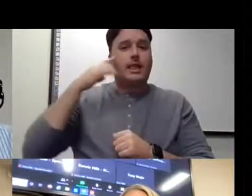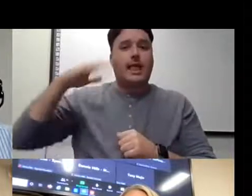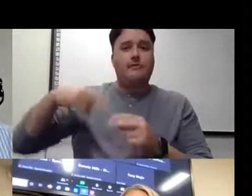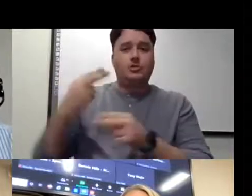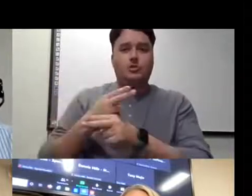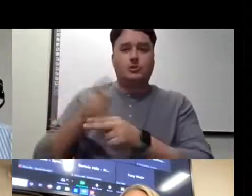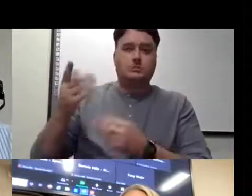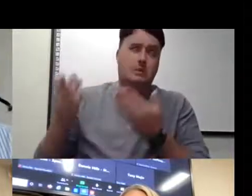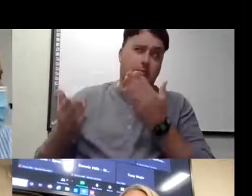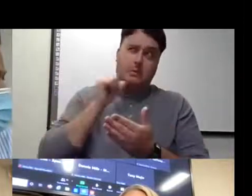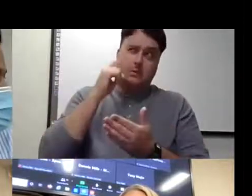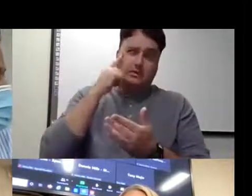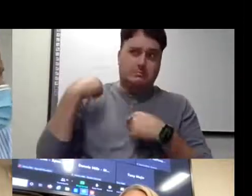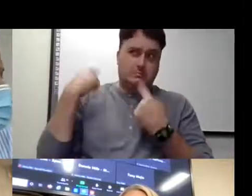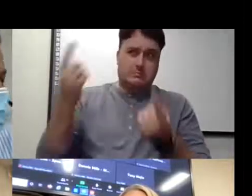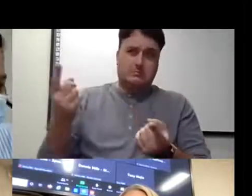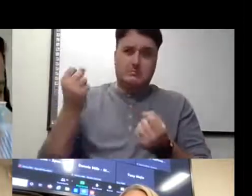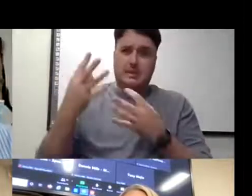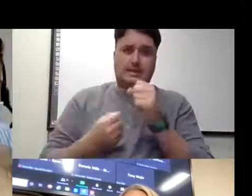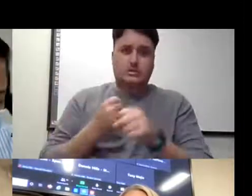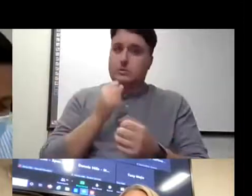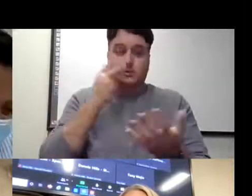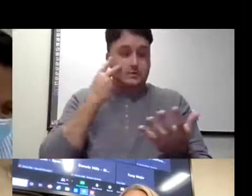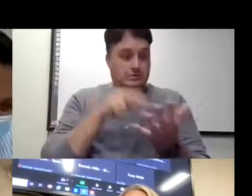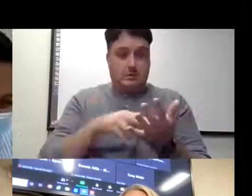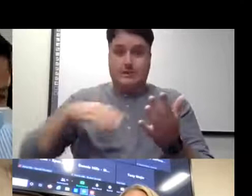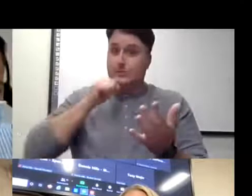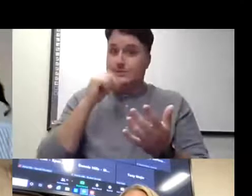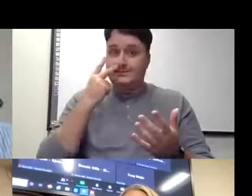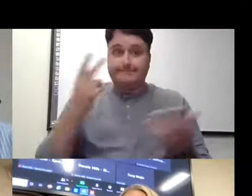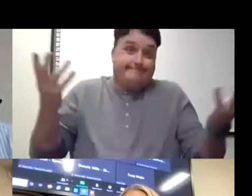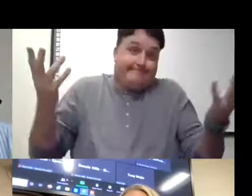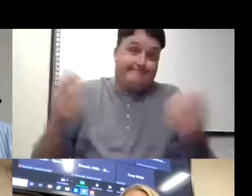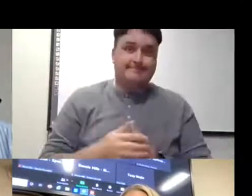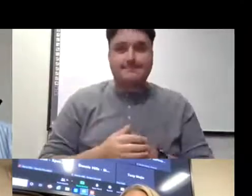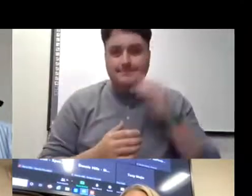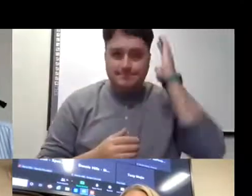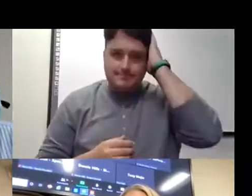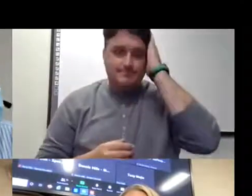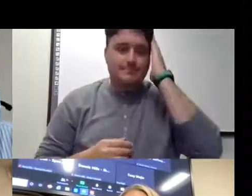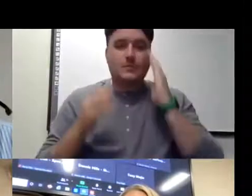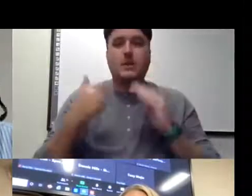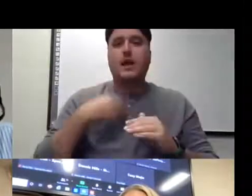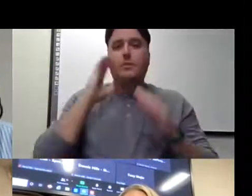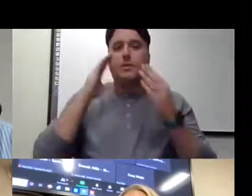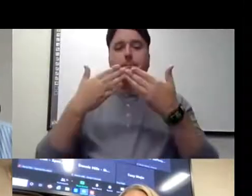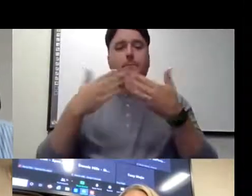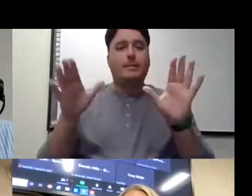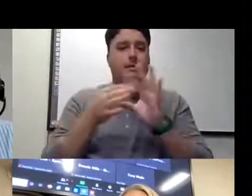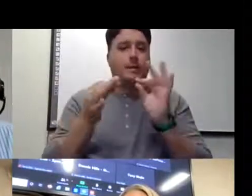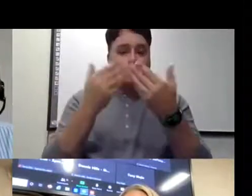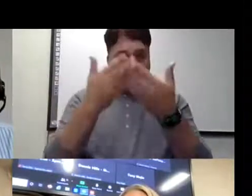maybe 3 years, and I actually don't see it here. So yeah, I'm gonna open up public comment